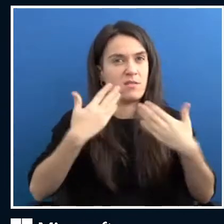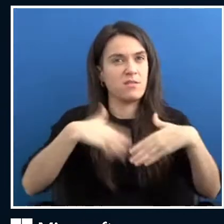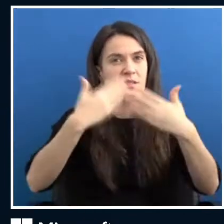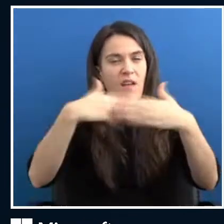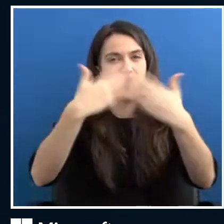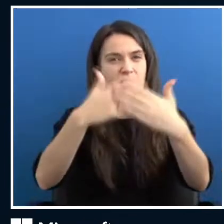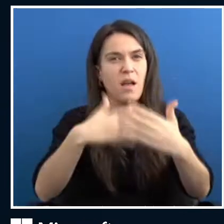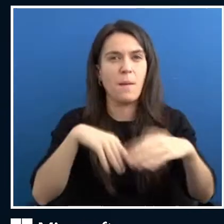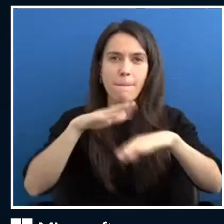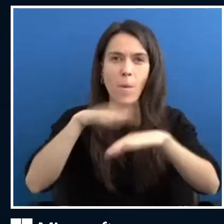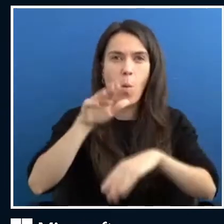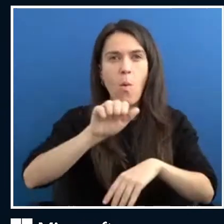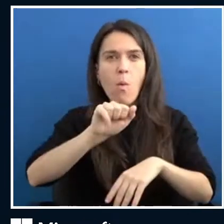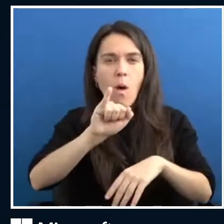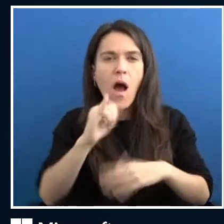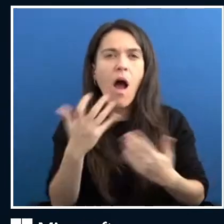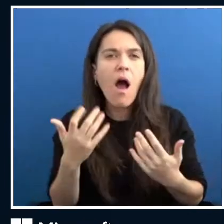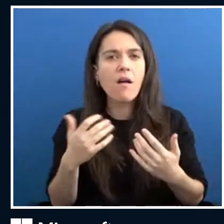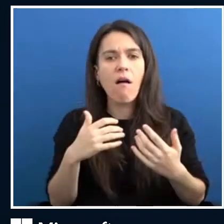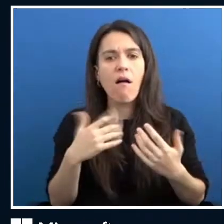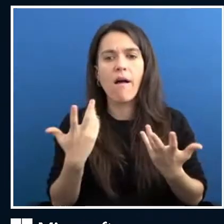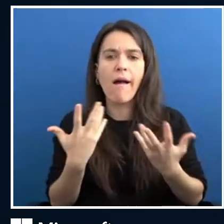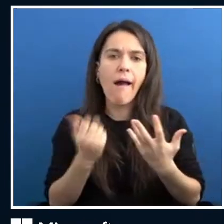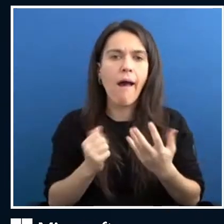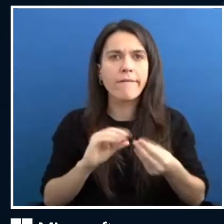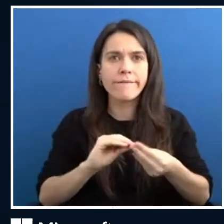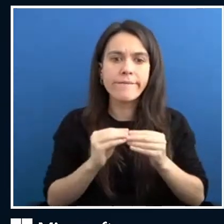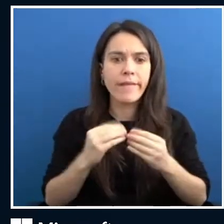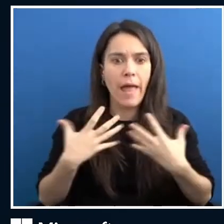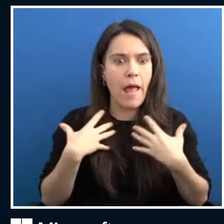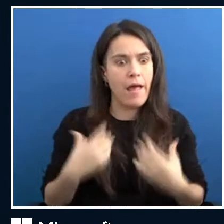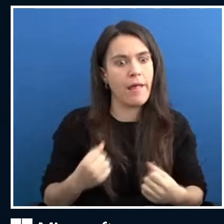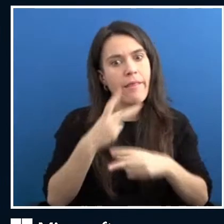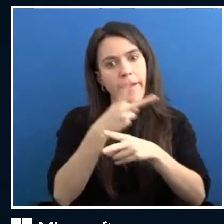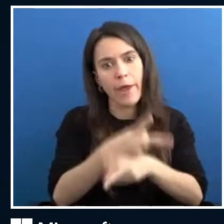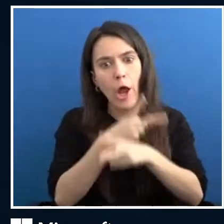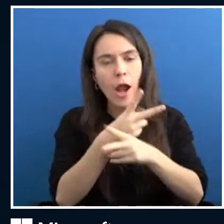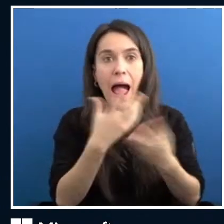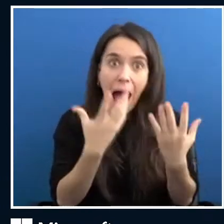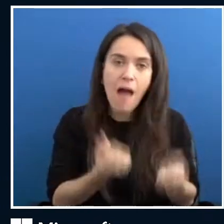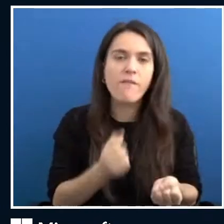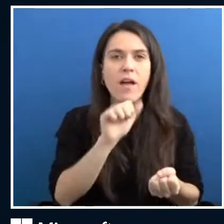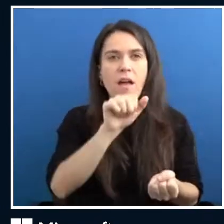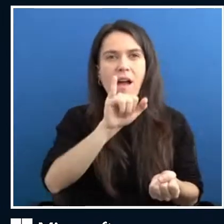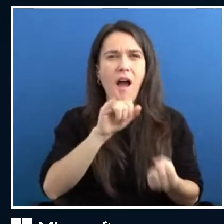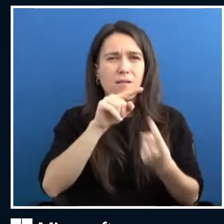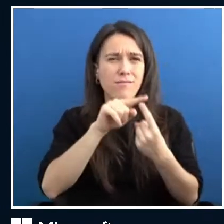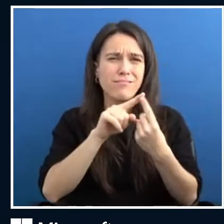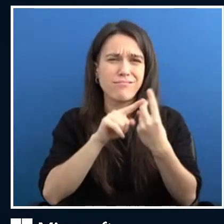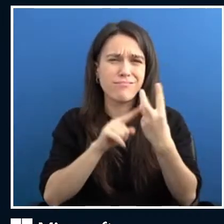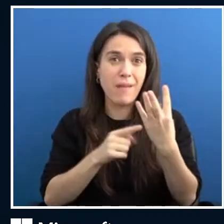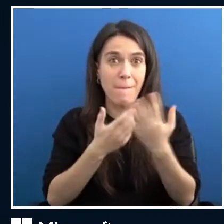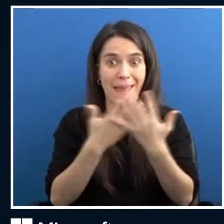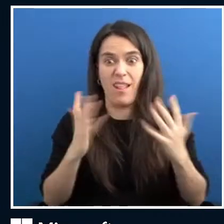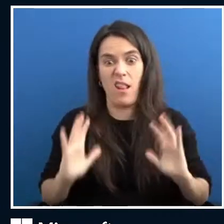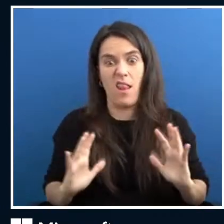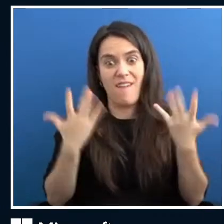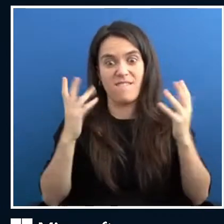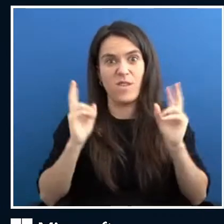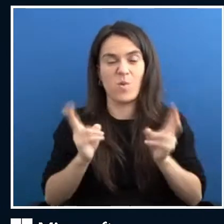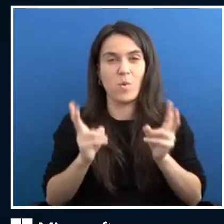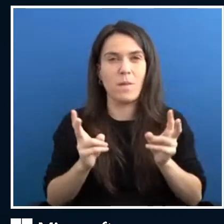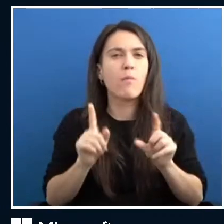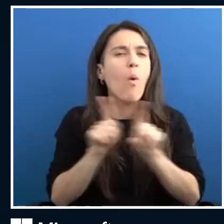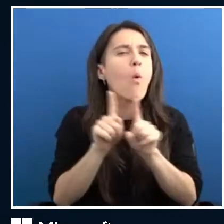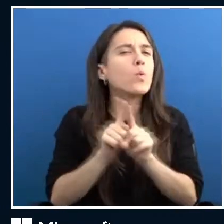recognition, object detection, in healthcare, in games. But also, I just want to mention here, it is a very complex topic at the